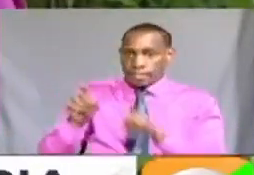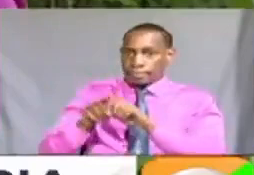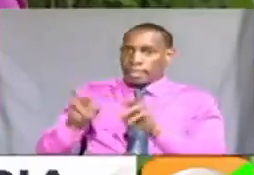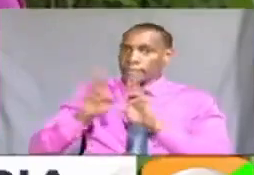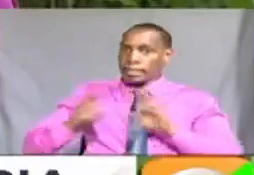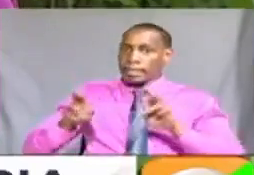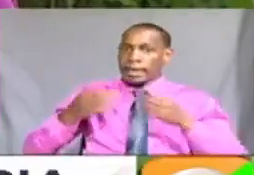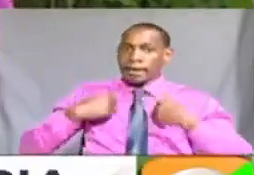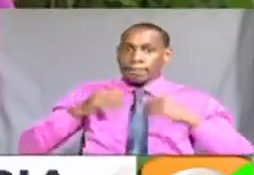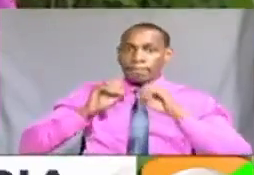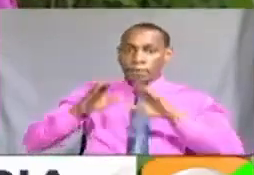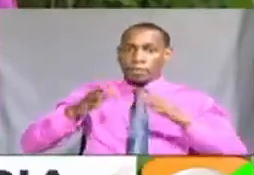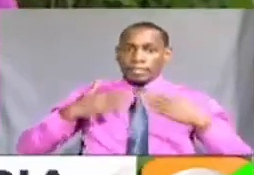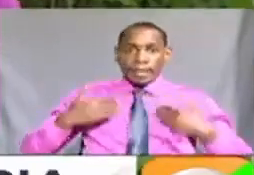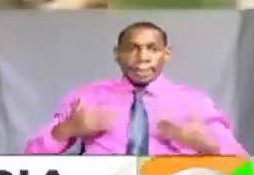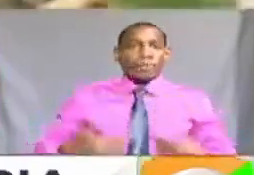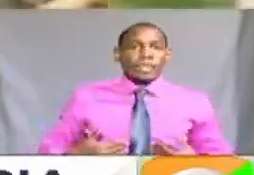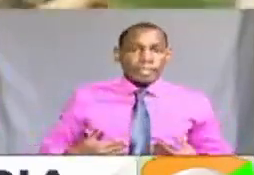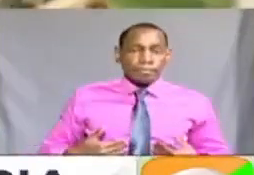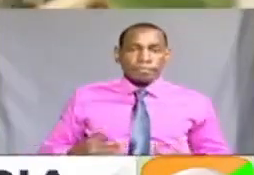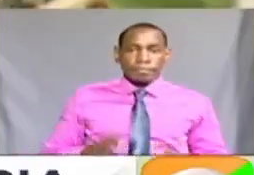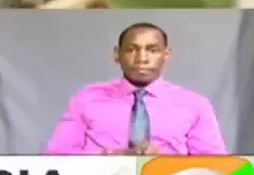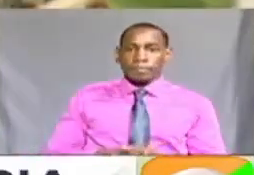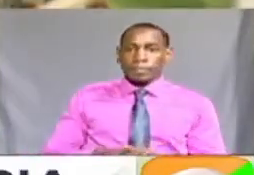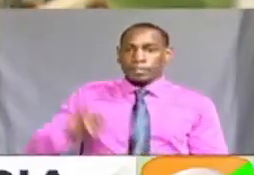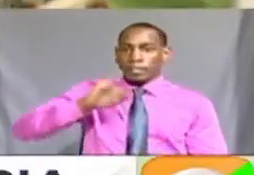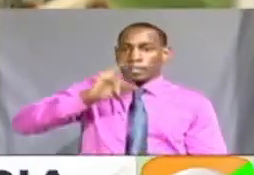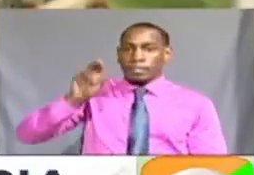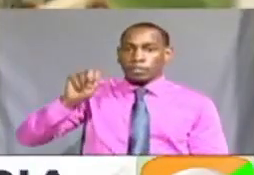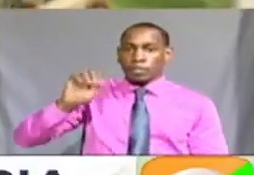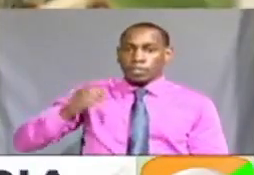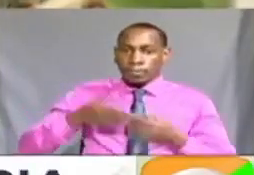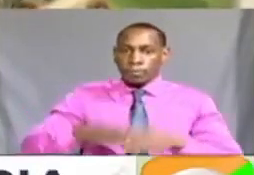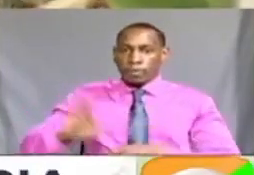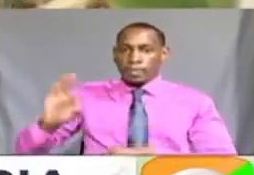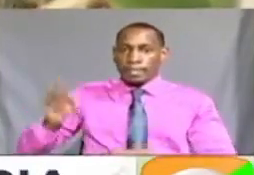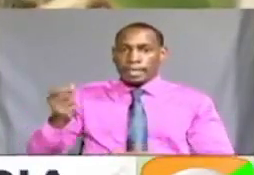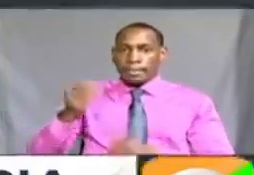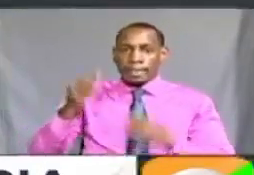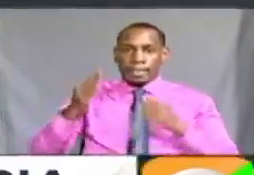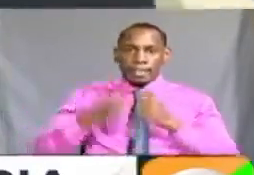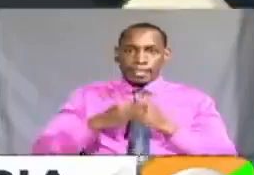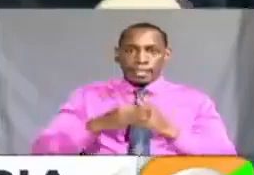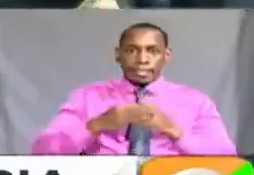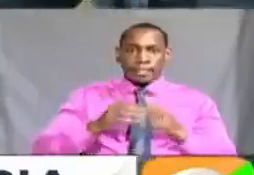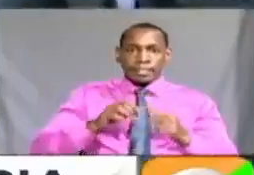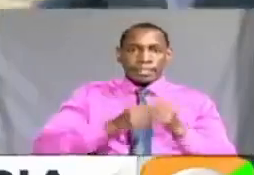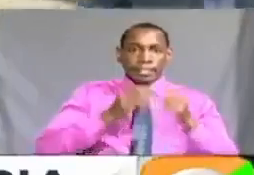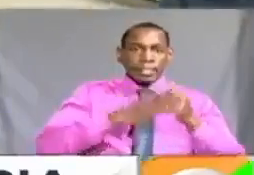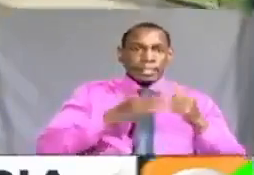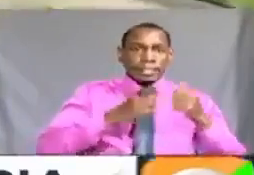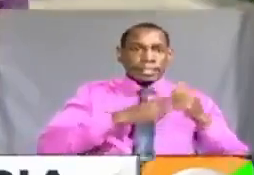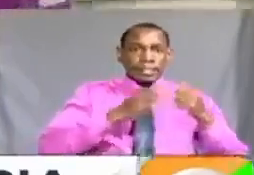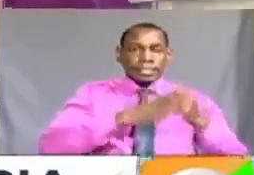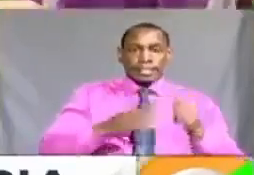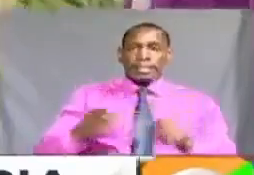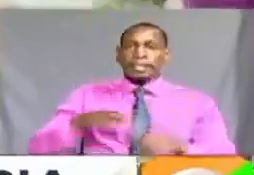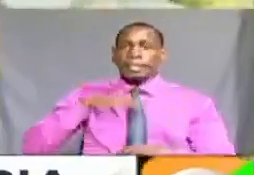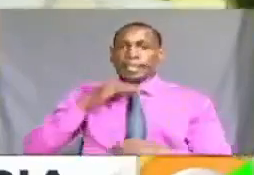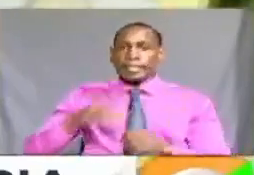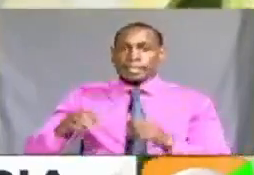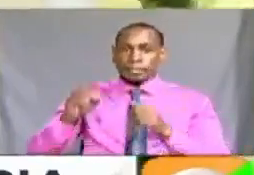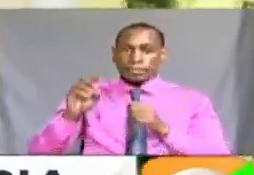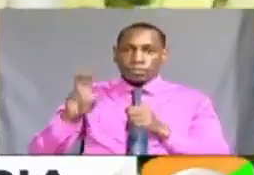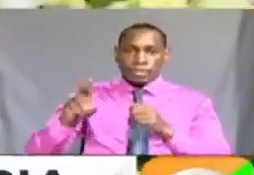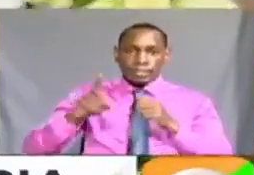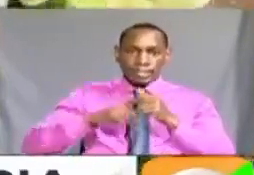have lost this body. Gichia was born on the 3rd of August 1969 and died on the 26th of April